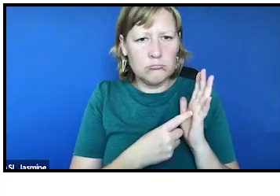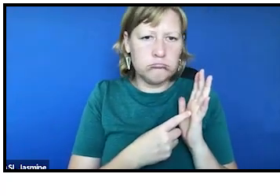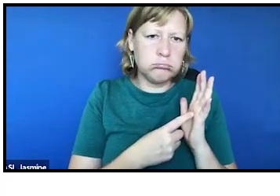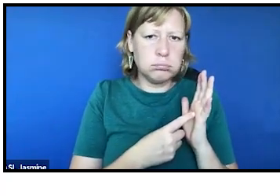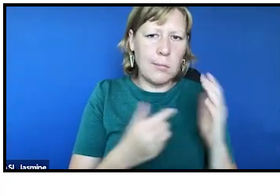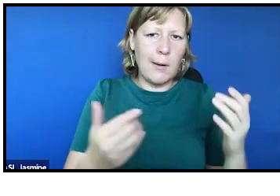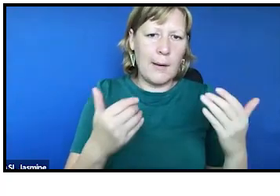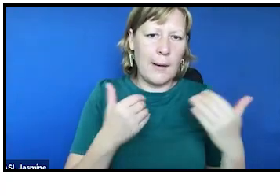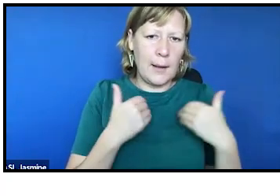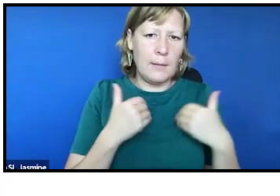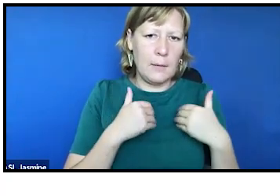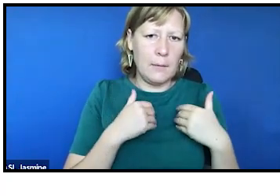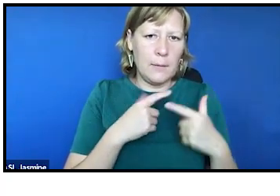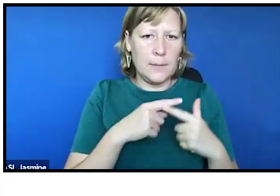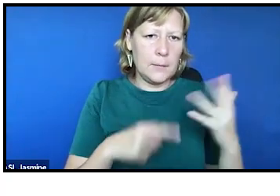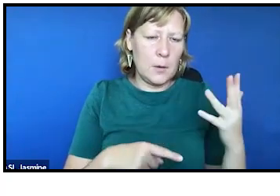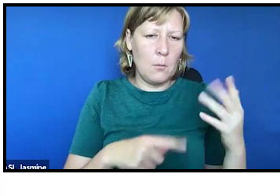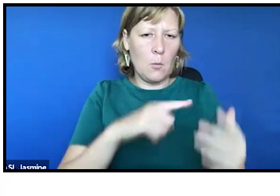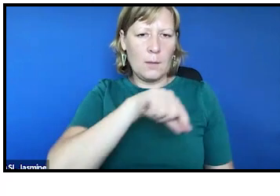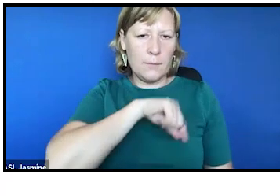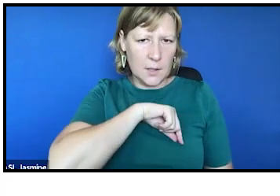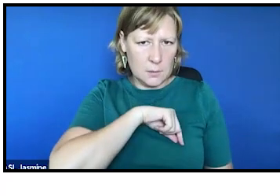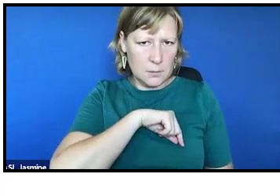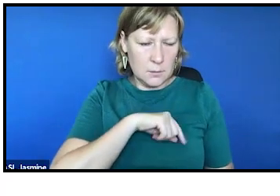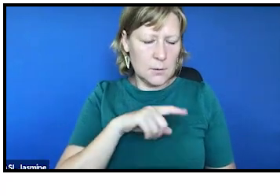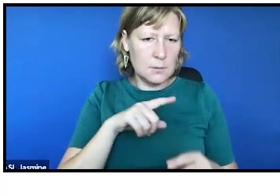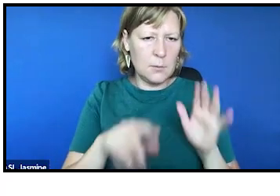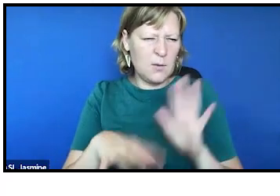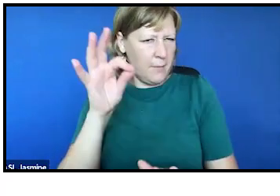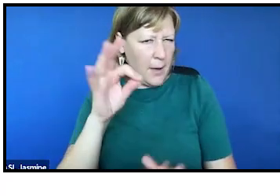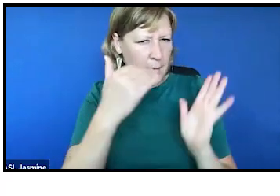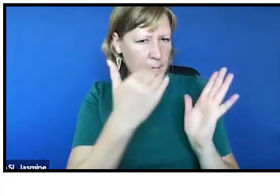to, but it's all on the website.